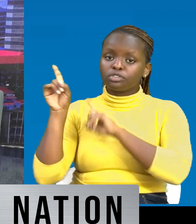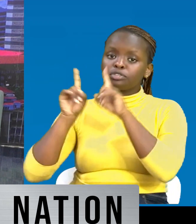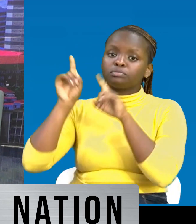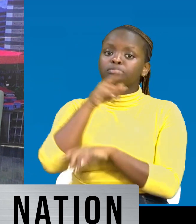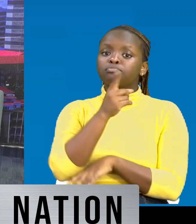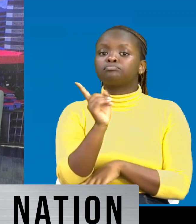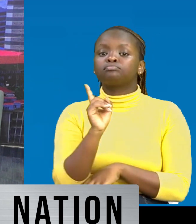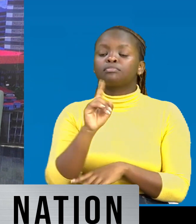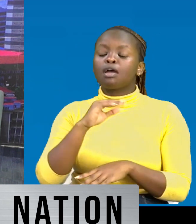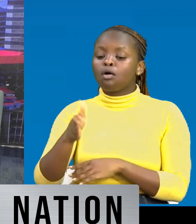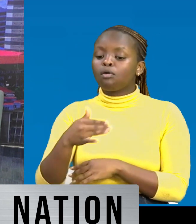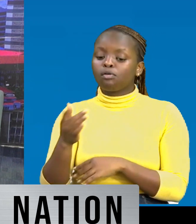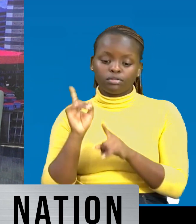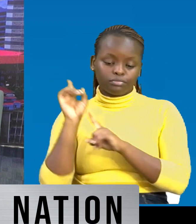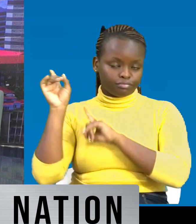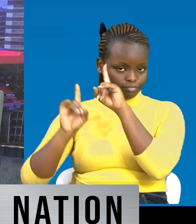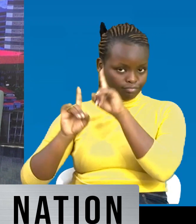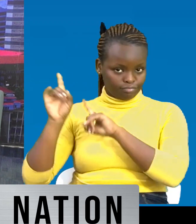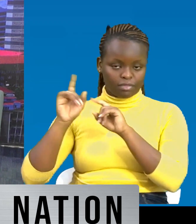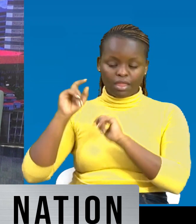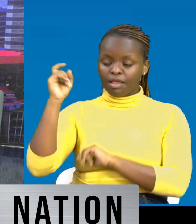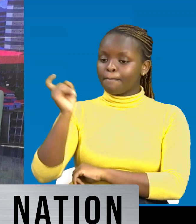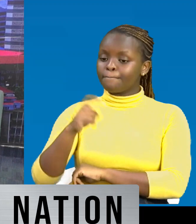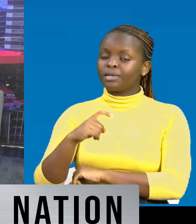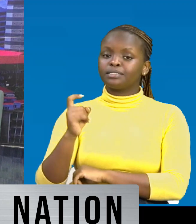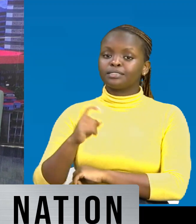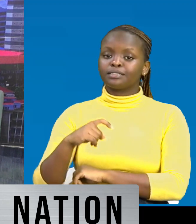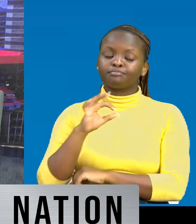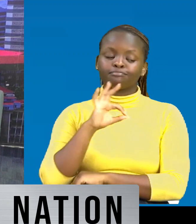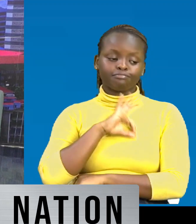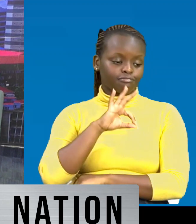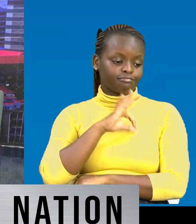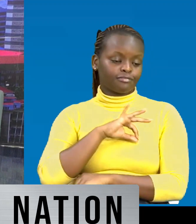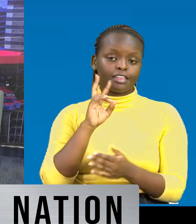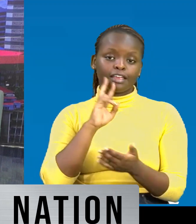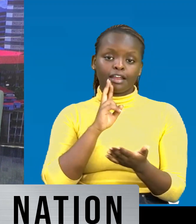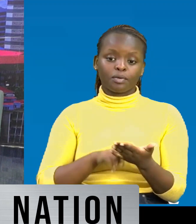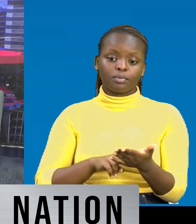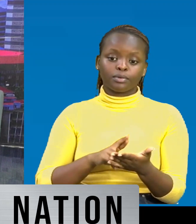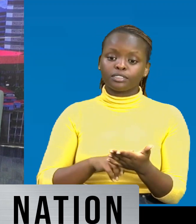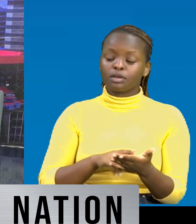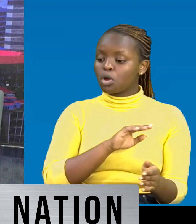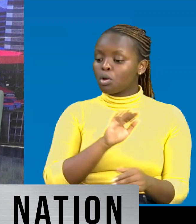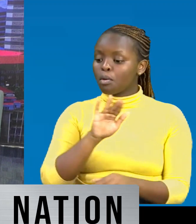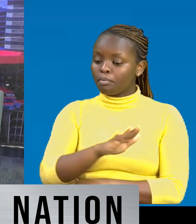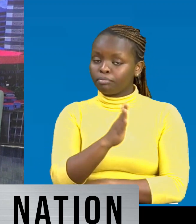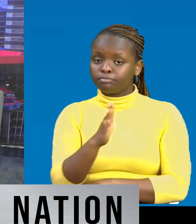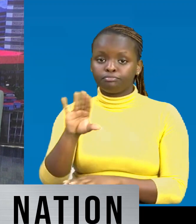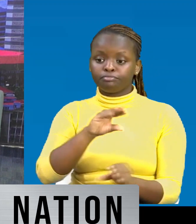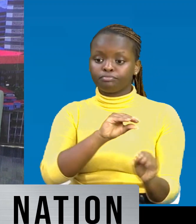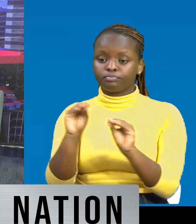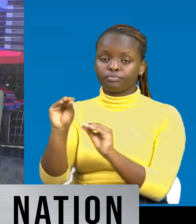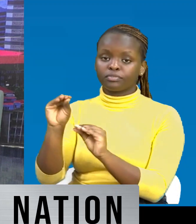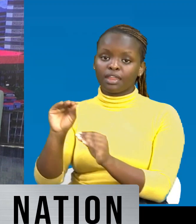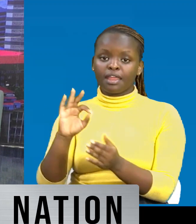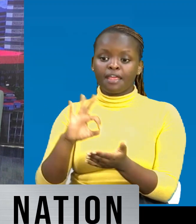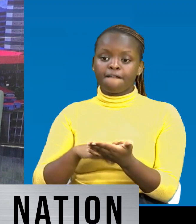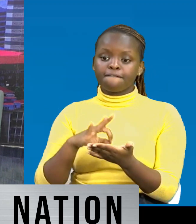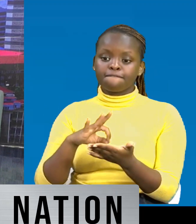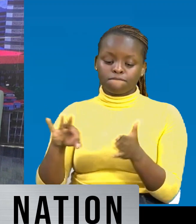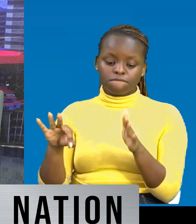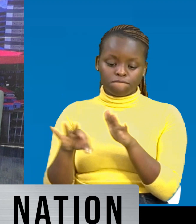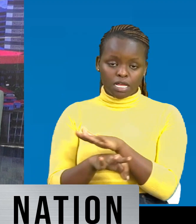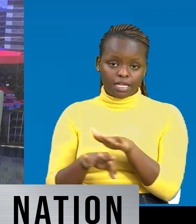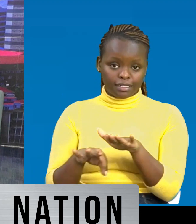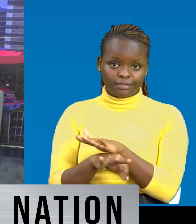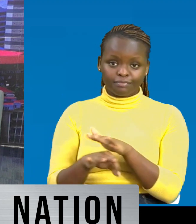trip must come with the benefits as part of the report that goes to Parliament and is filed in Parliament, Jonah. I